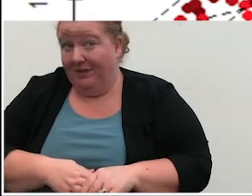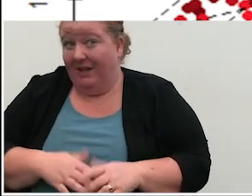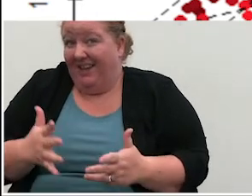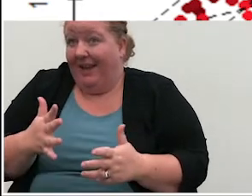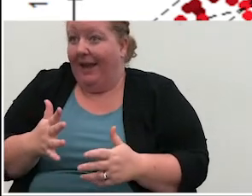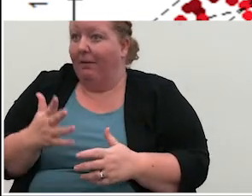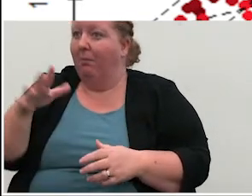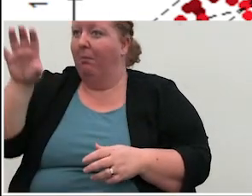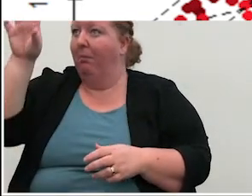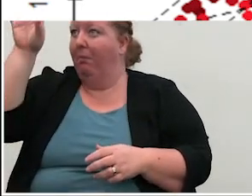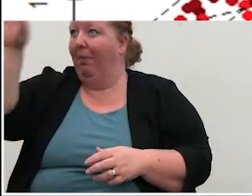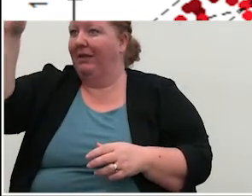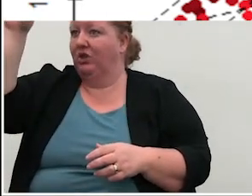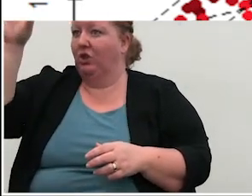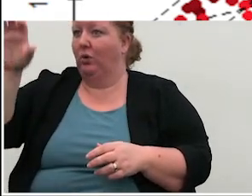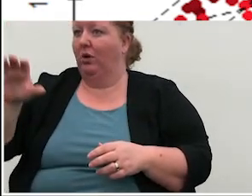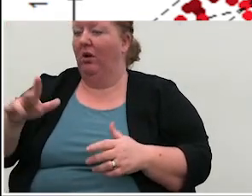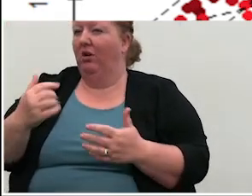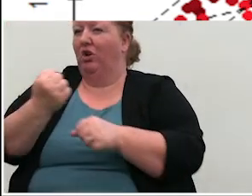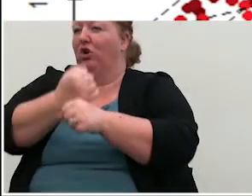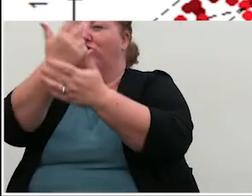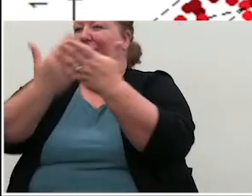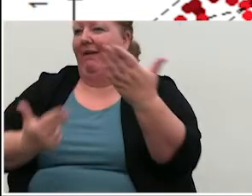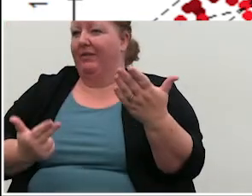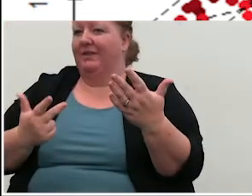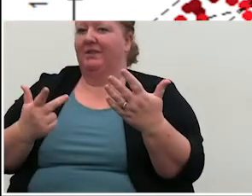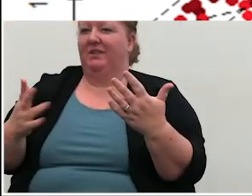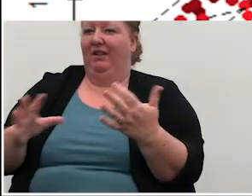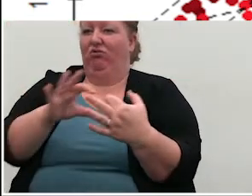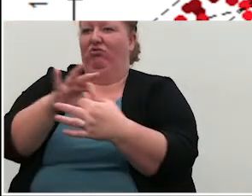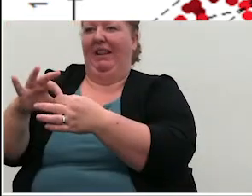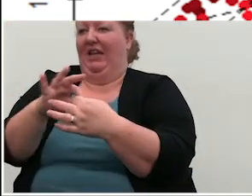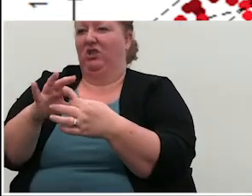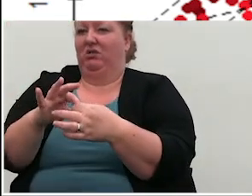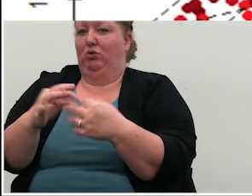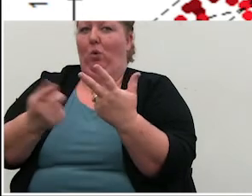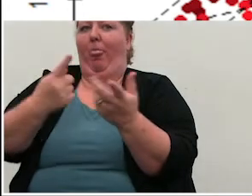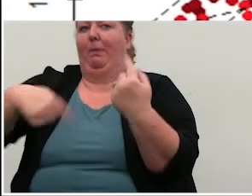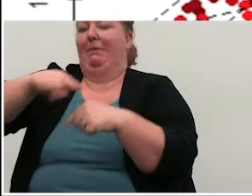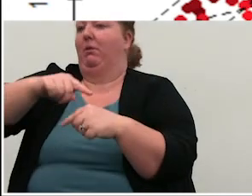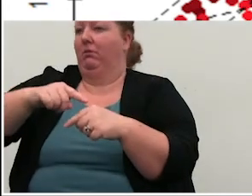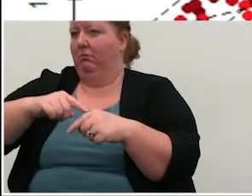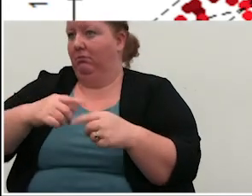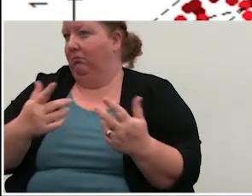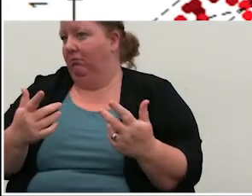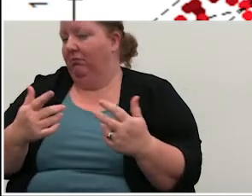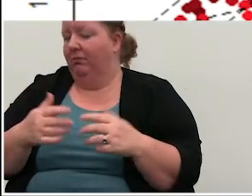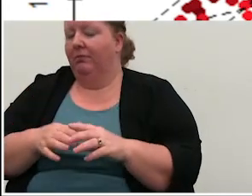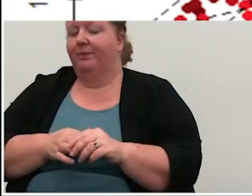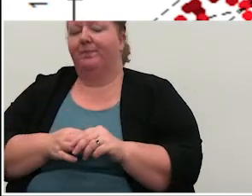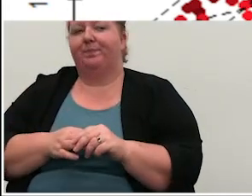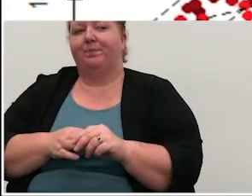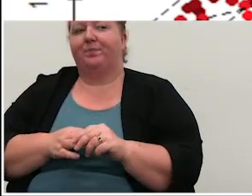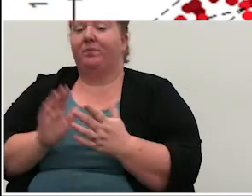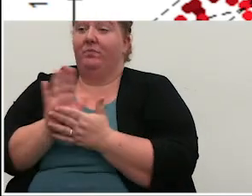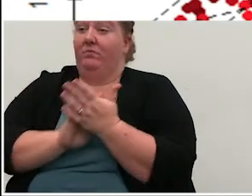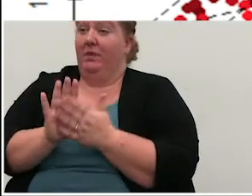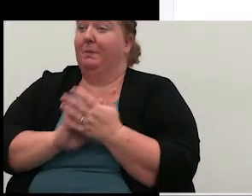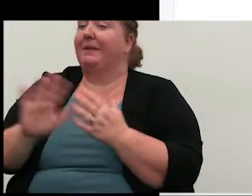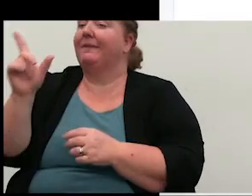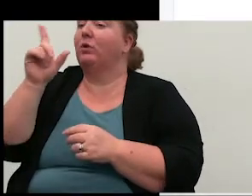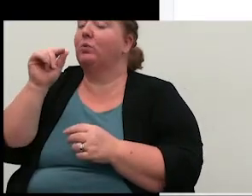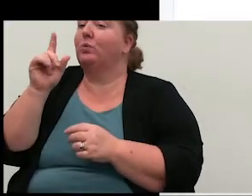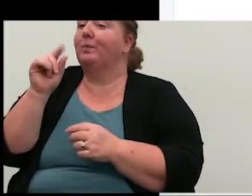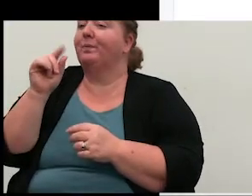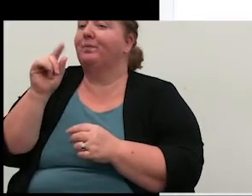It places you on a lot of graphs in relation to a lot of other people. And that means that when Twitter targets